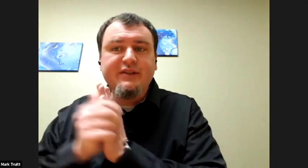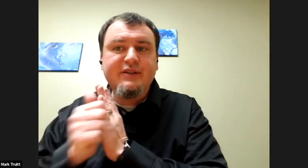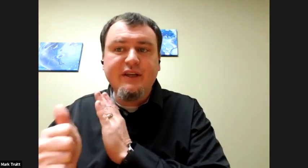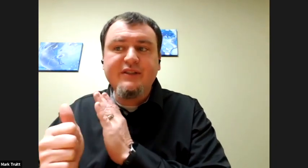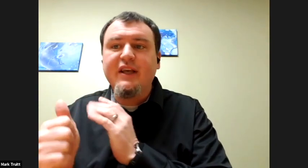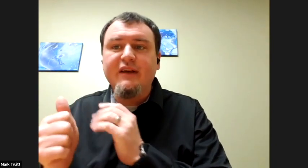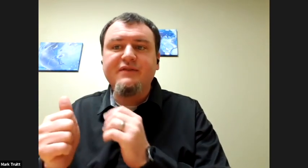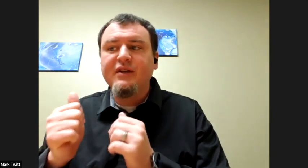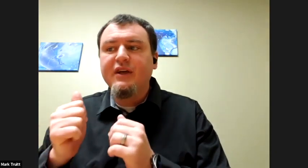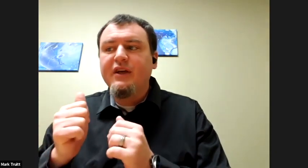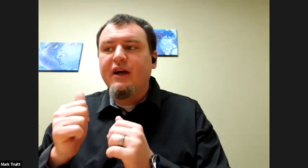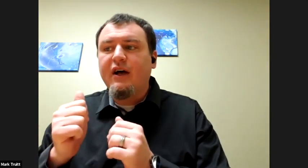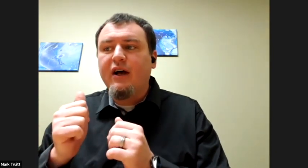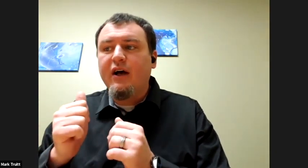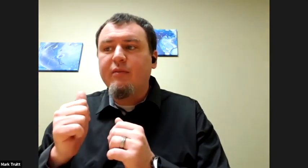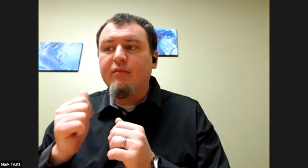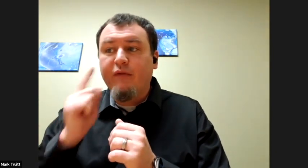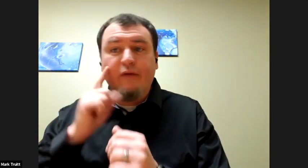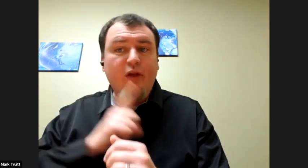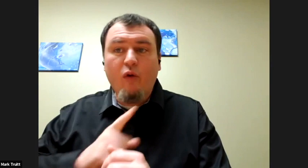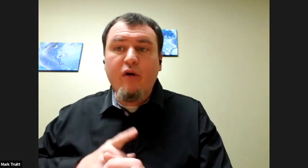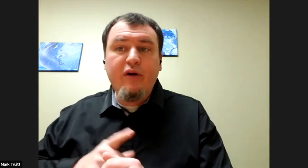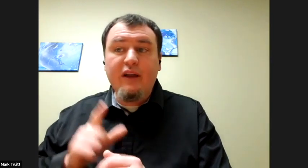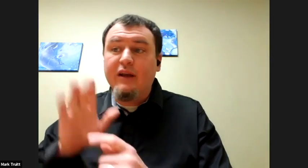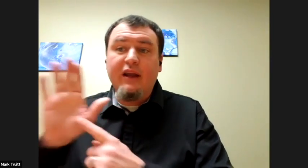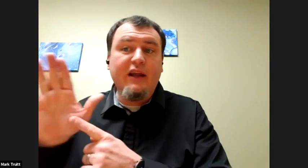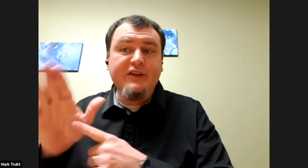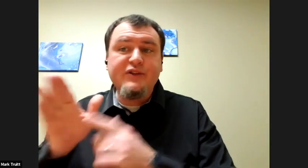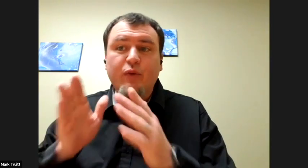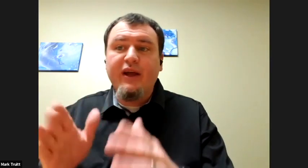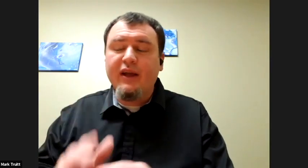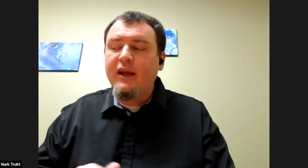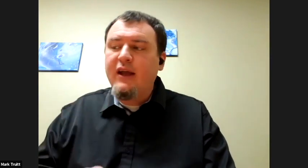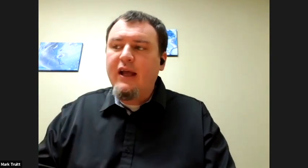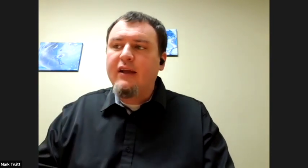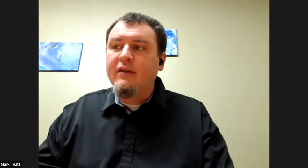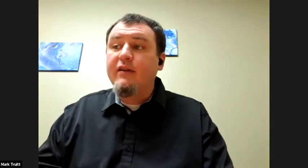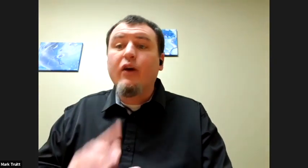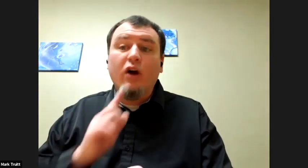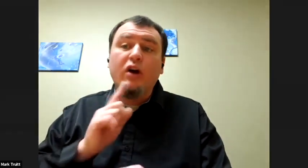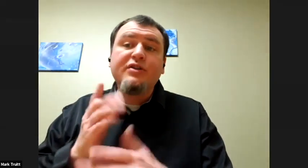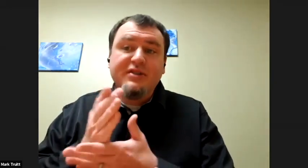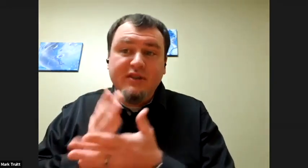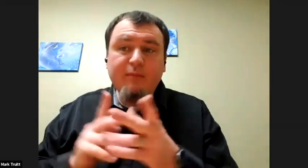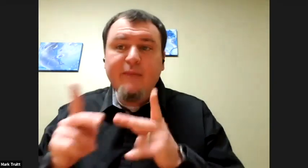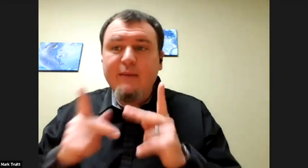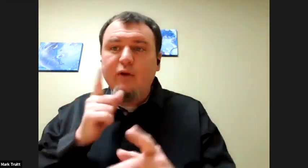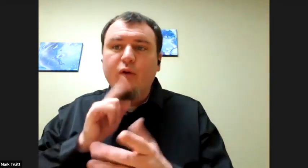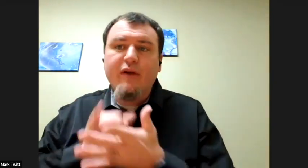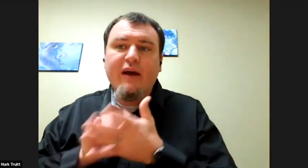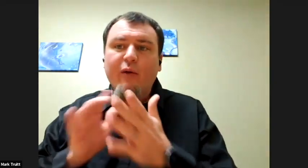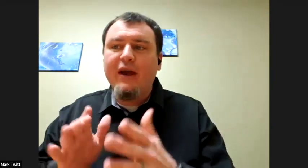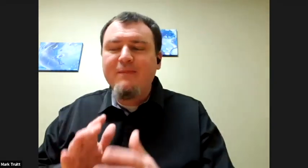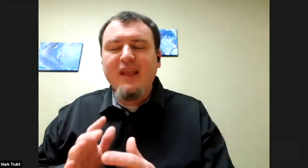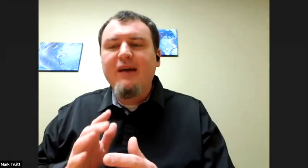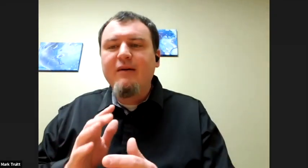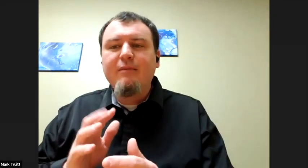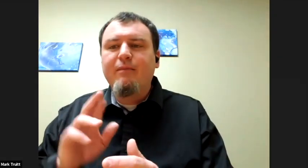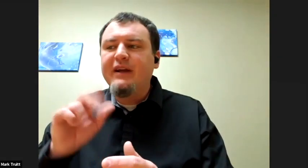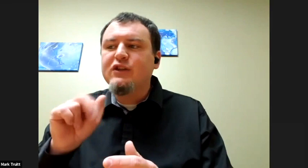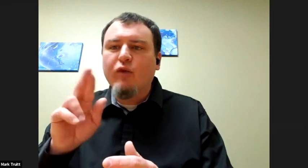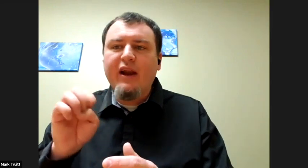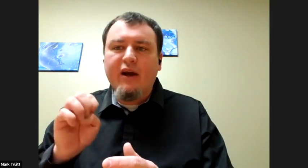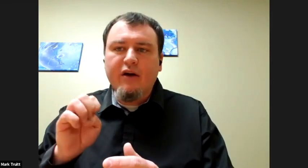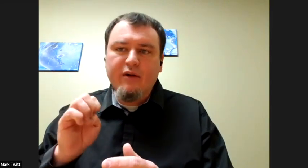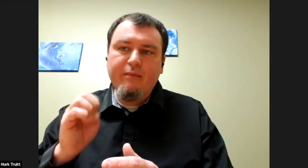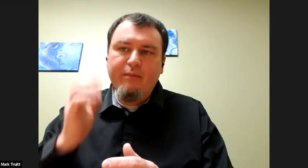uses his gifts for the Lord in his way. And there are some people who are that way,